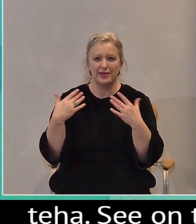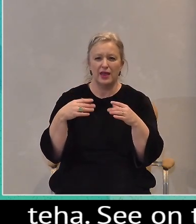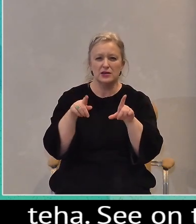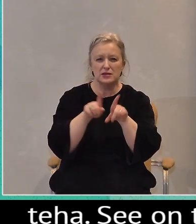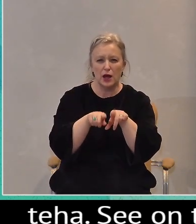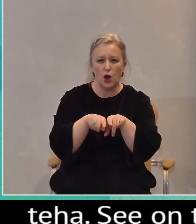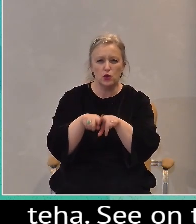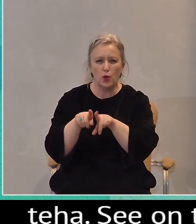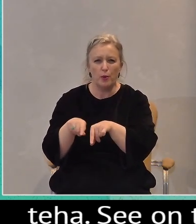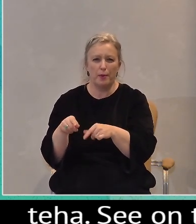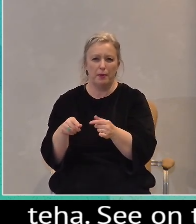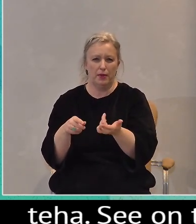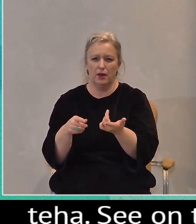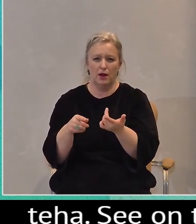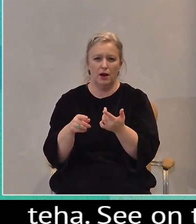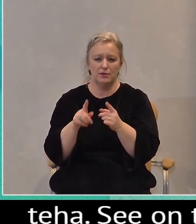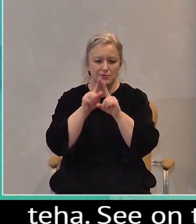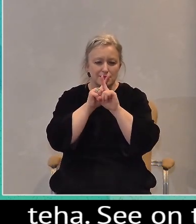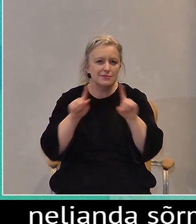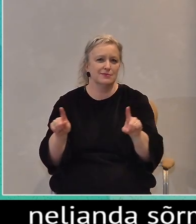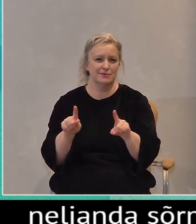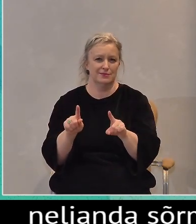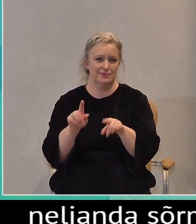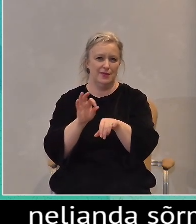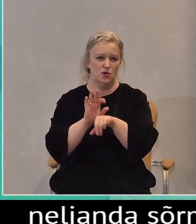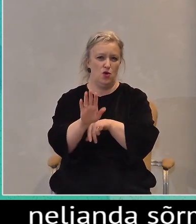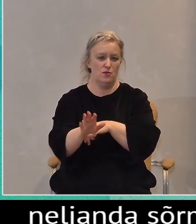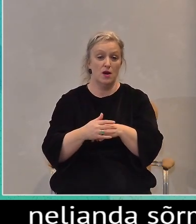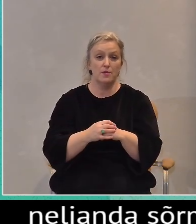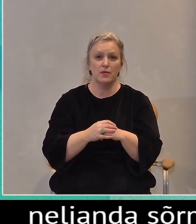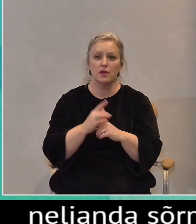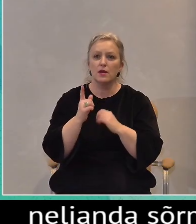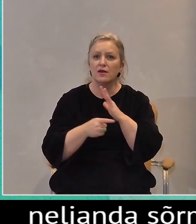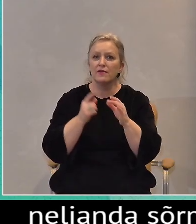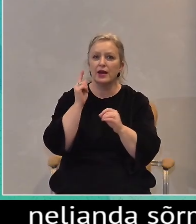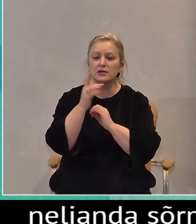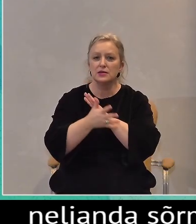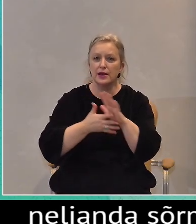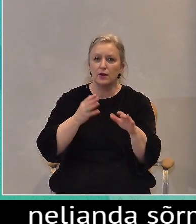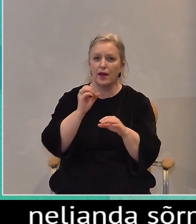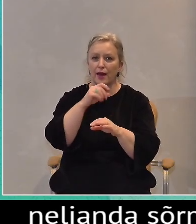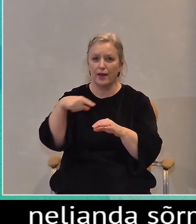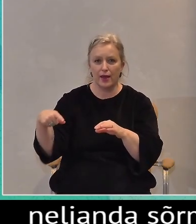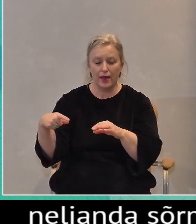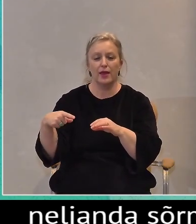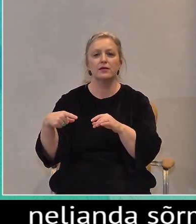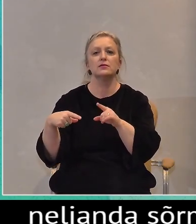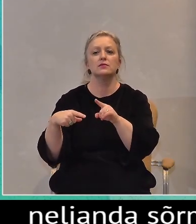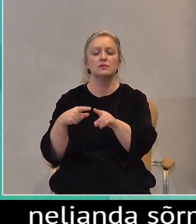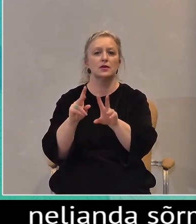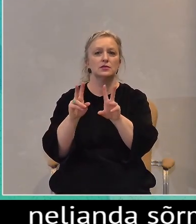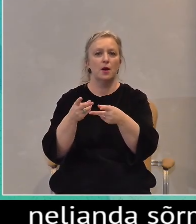a baseline child's, and the stereotypical movements of hands were quite